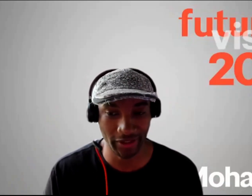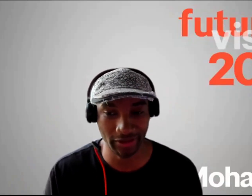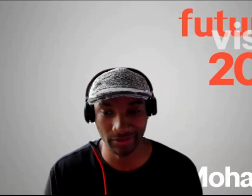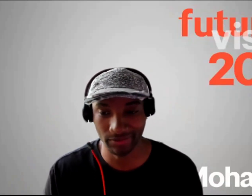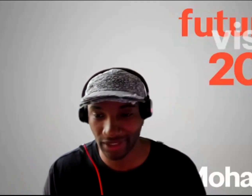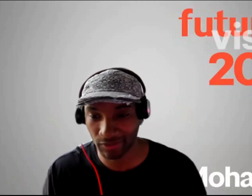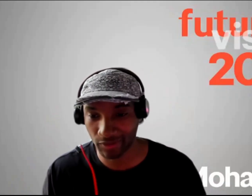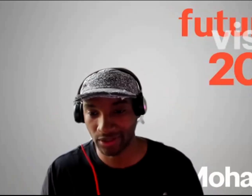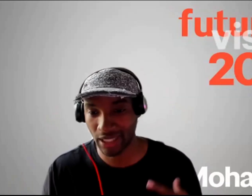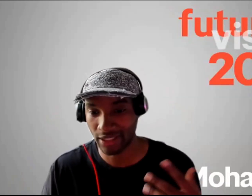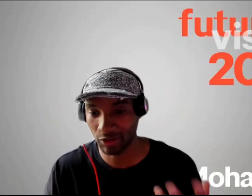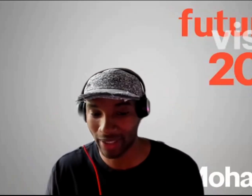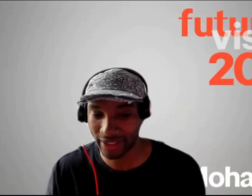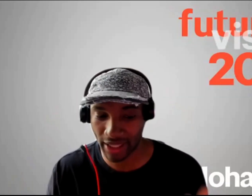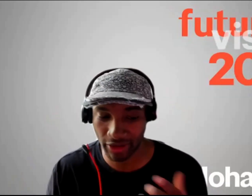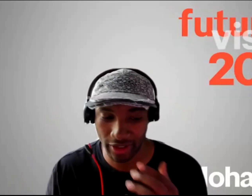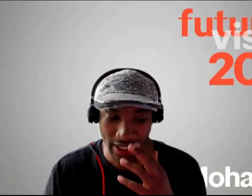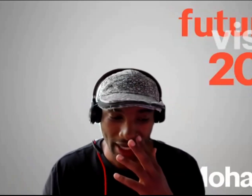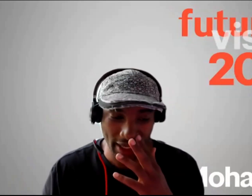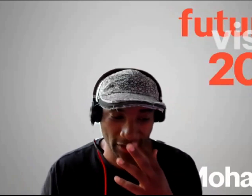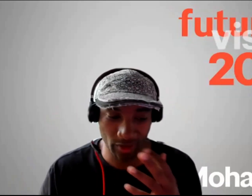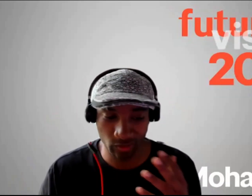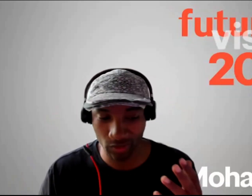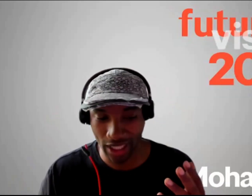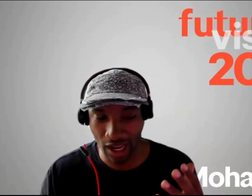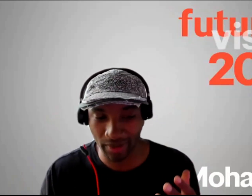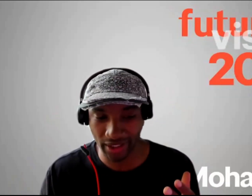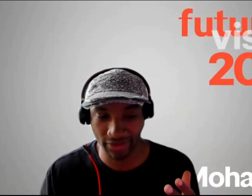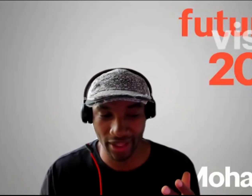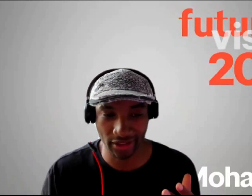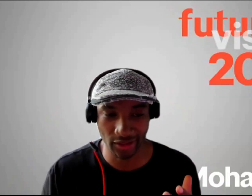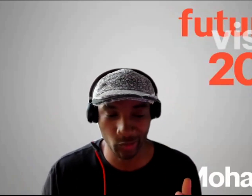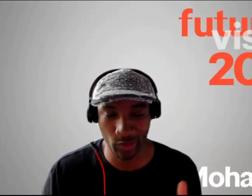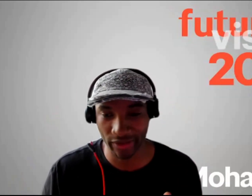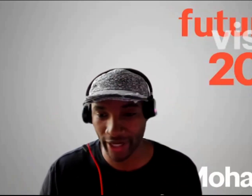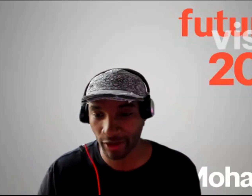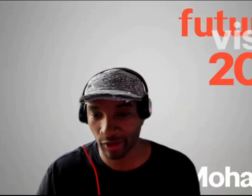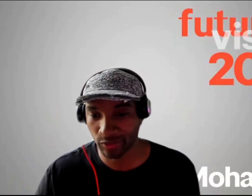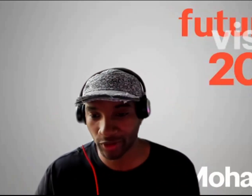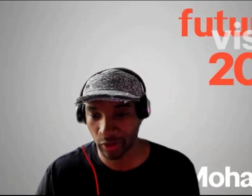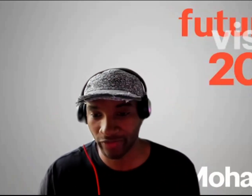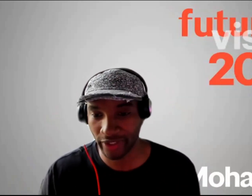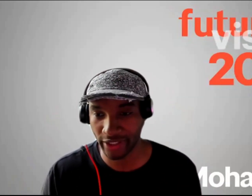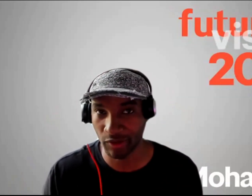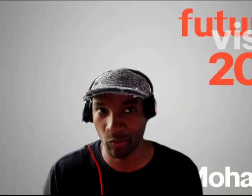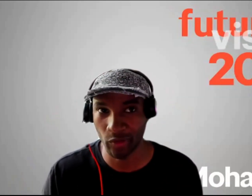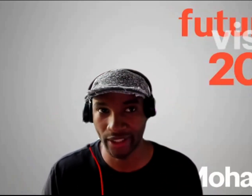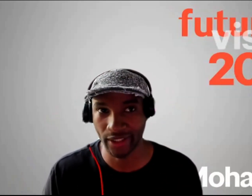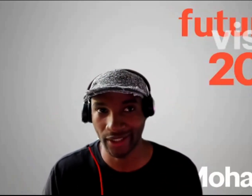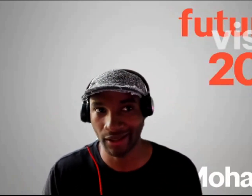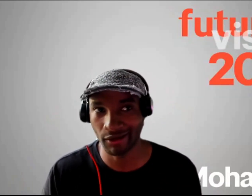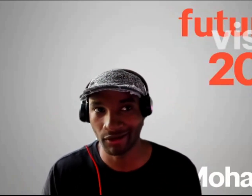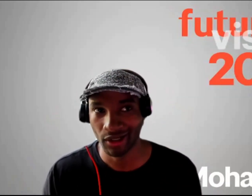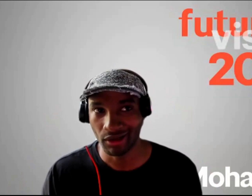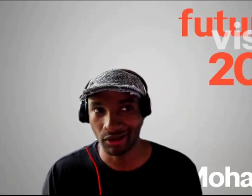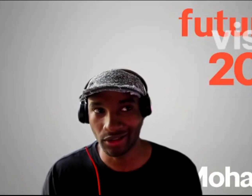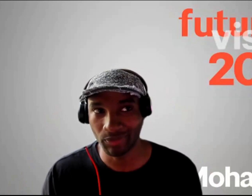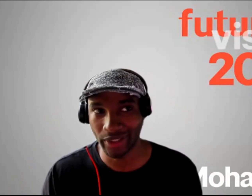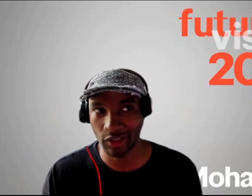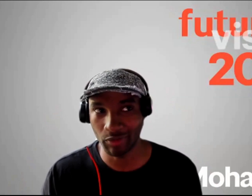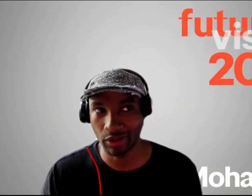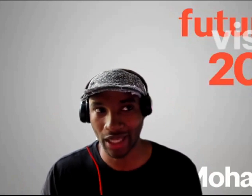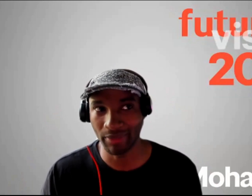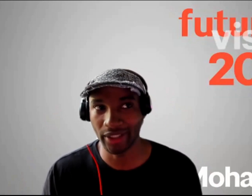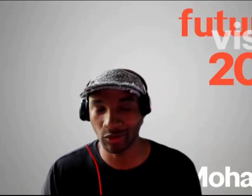internship first that was as a human designer. And then what would happen is that whenever I come to the office in the morning, like